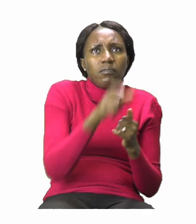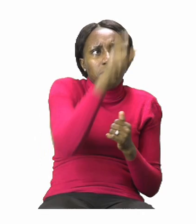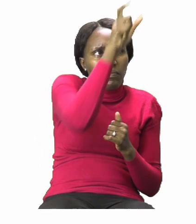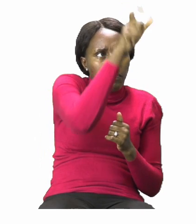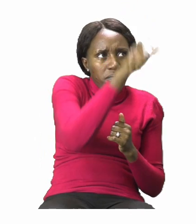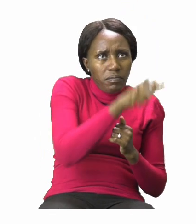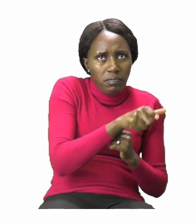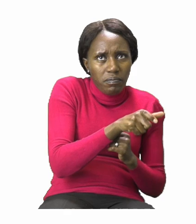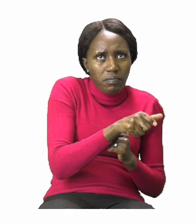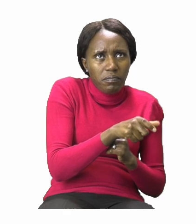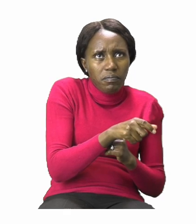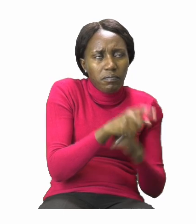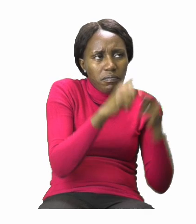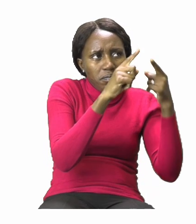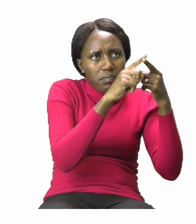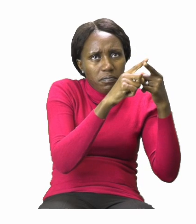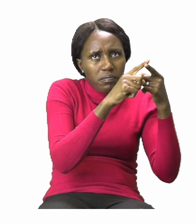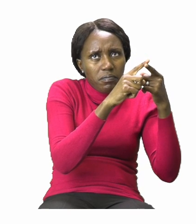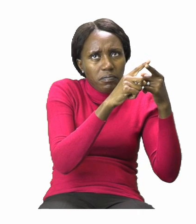the first house?